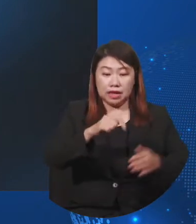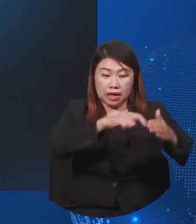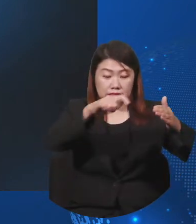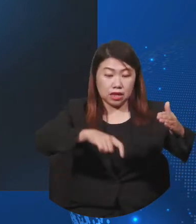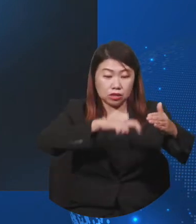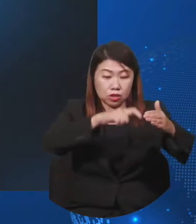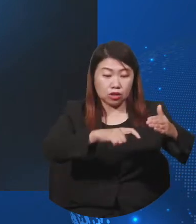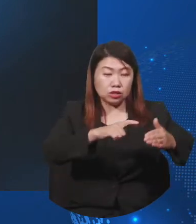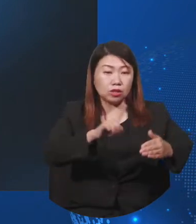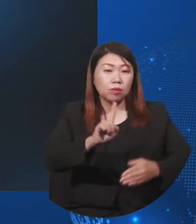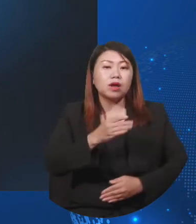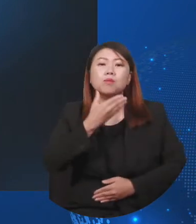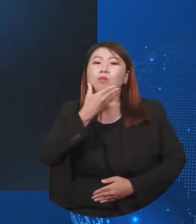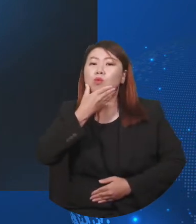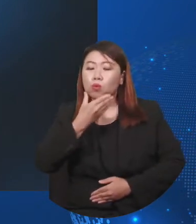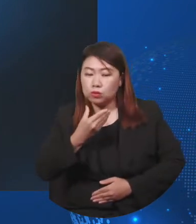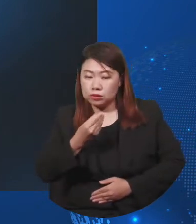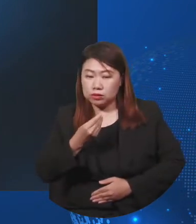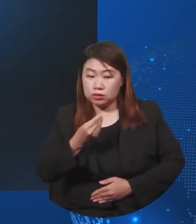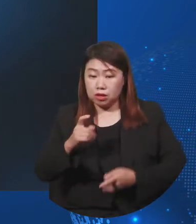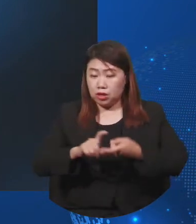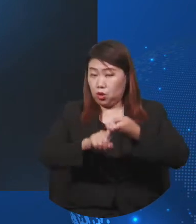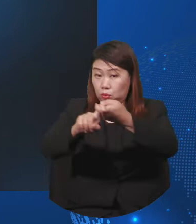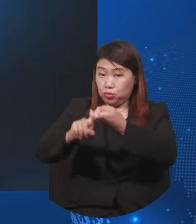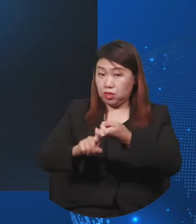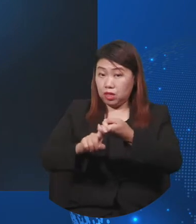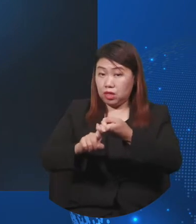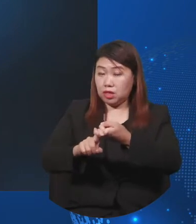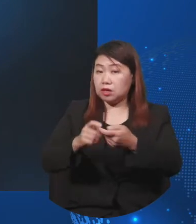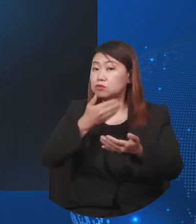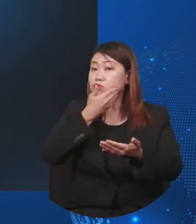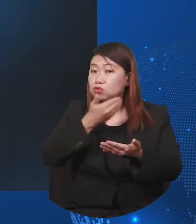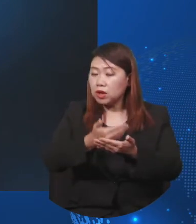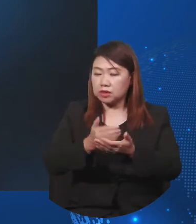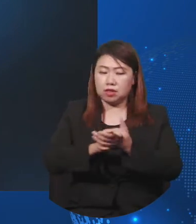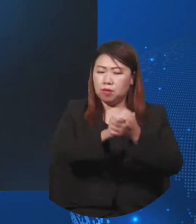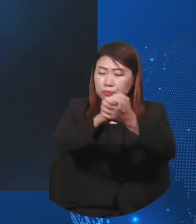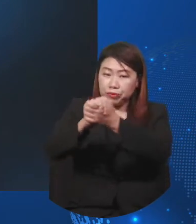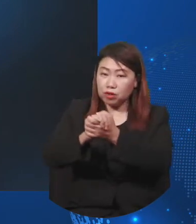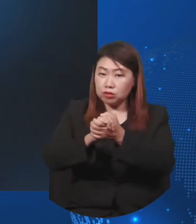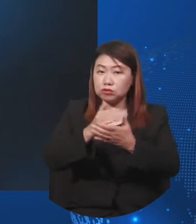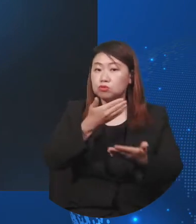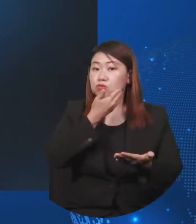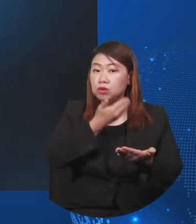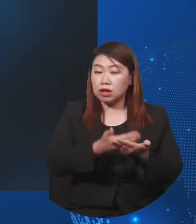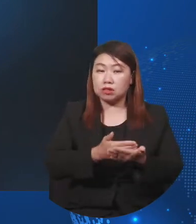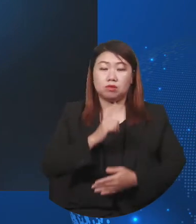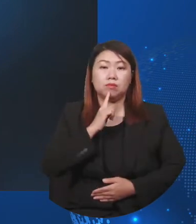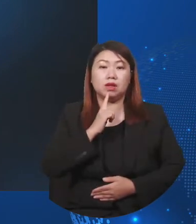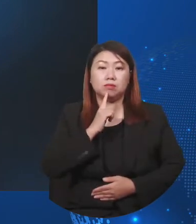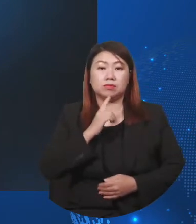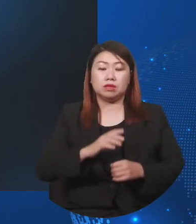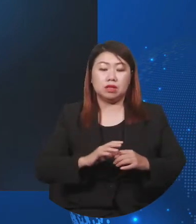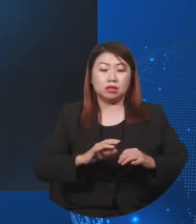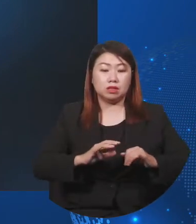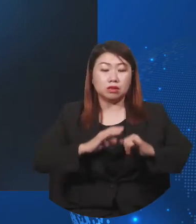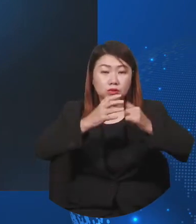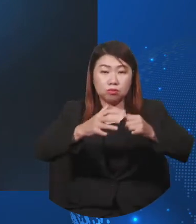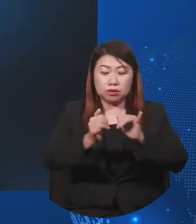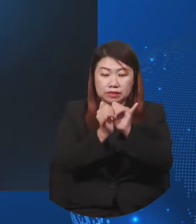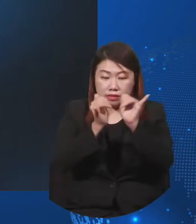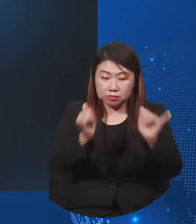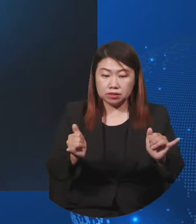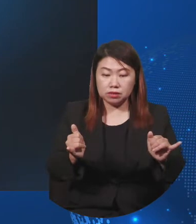depend on solidarity and working together as a global family to achieve common goals. We know that